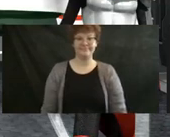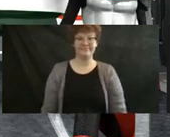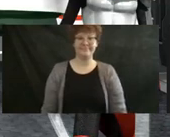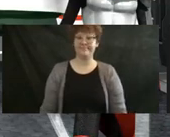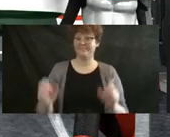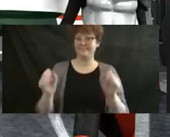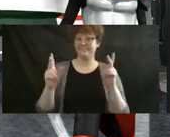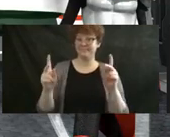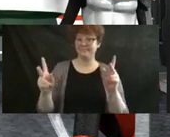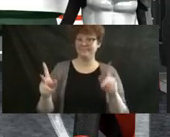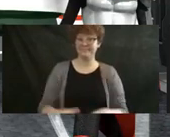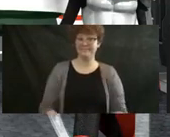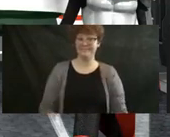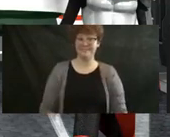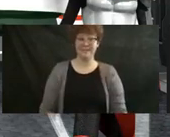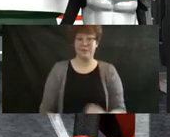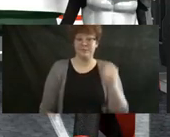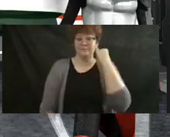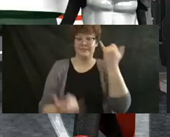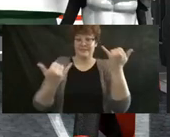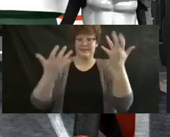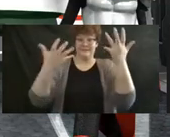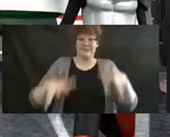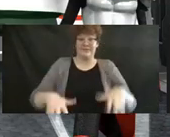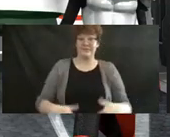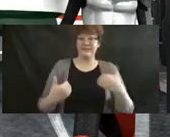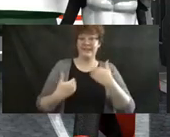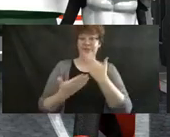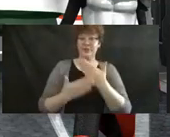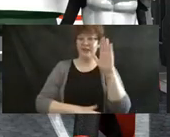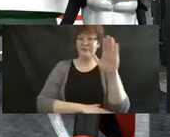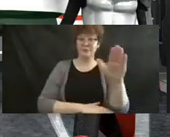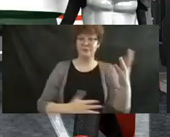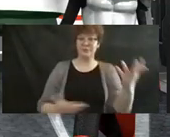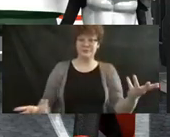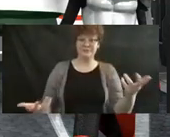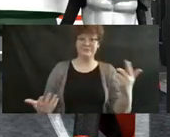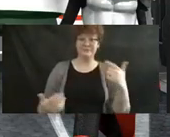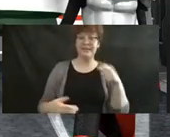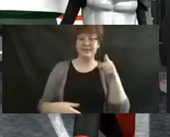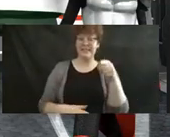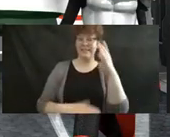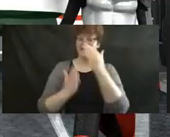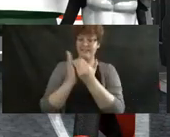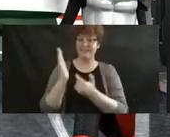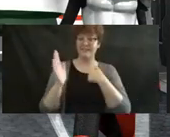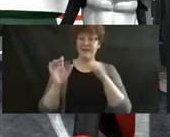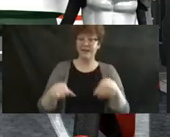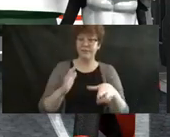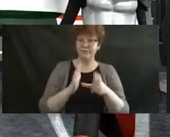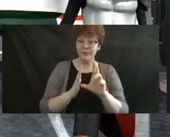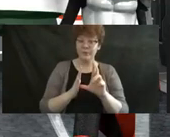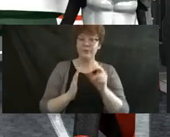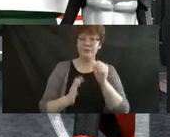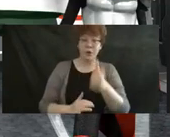Okie doke. Well, if we're done for today, have a good afternoon. I can review some of this lesson tomorrow, but really what I'd like to talk